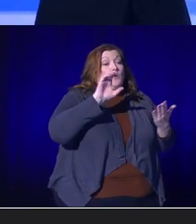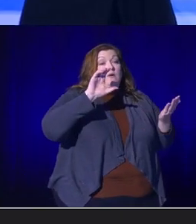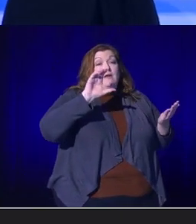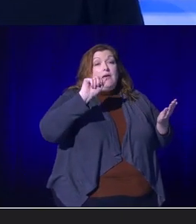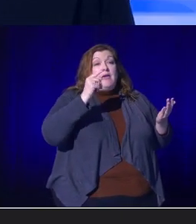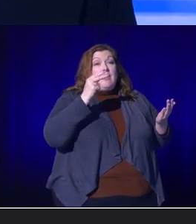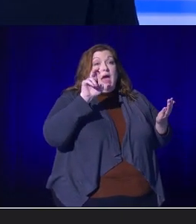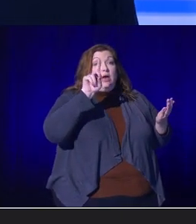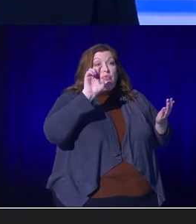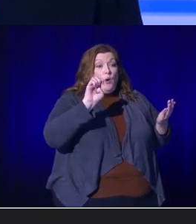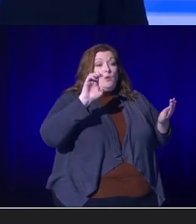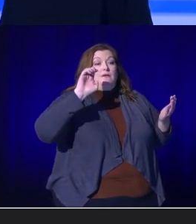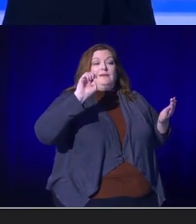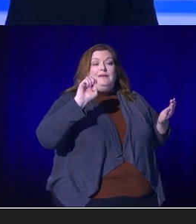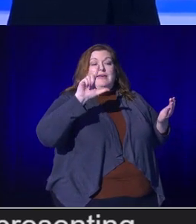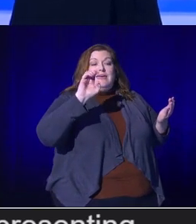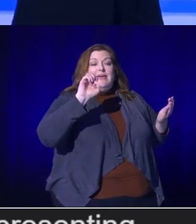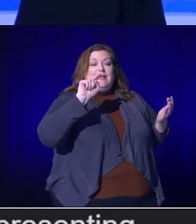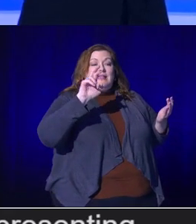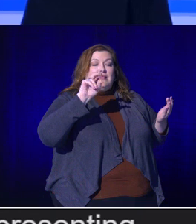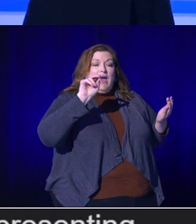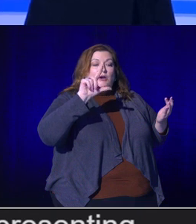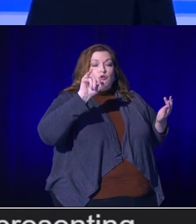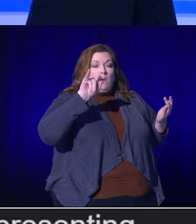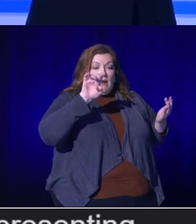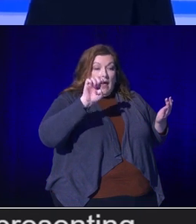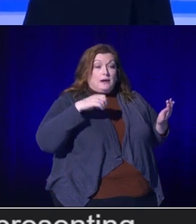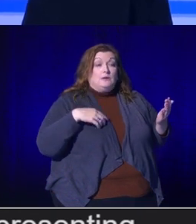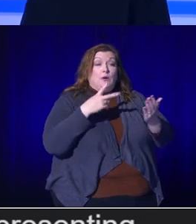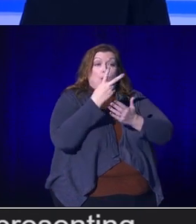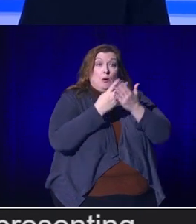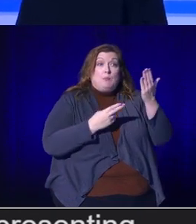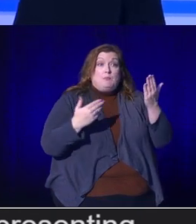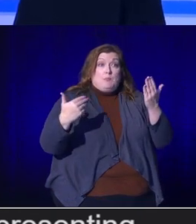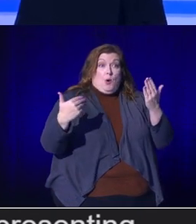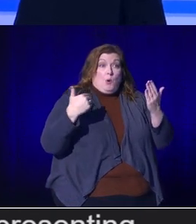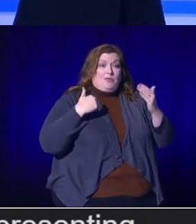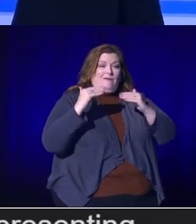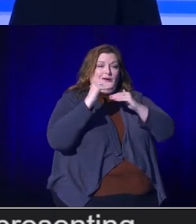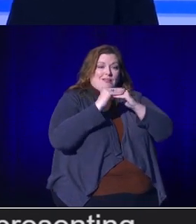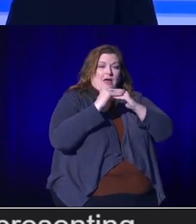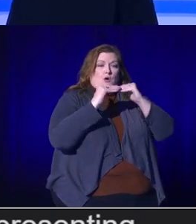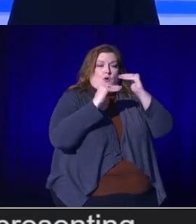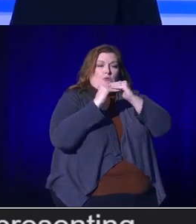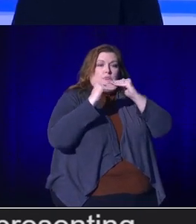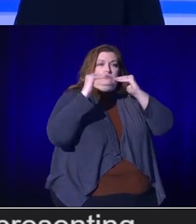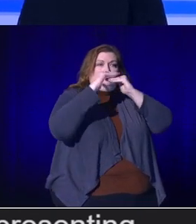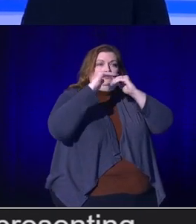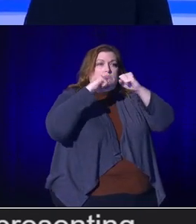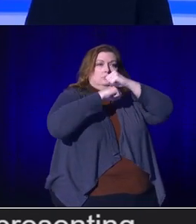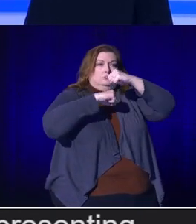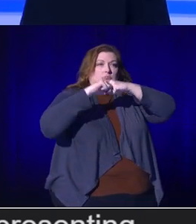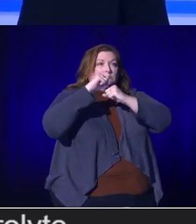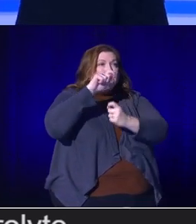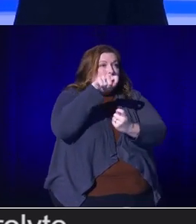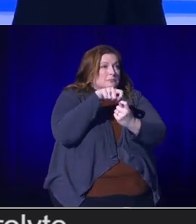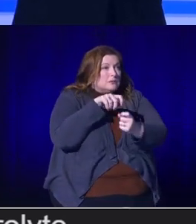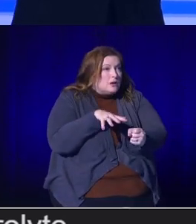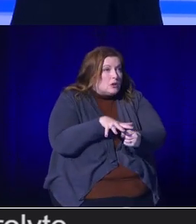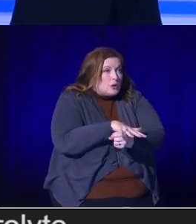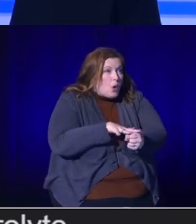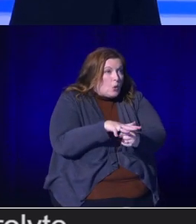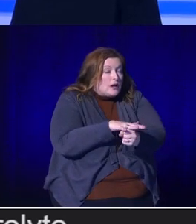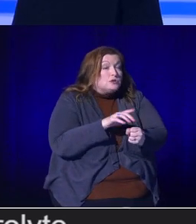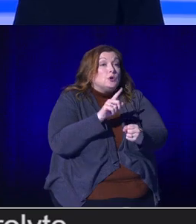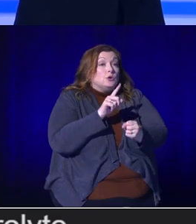electrolyte. Both the anode and cathode in a lithium-ion battery have a layered structure that has specific locations to host